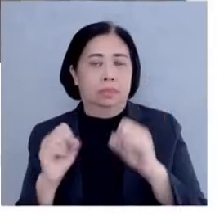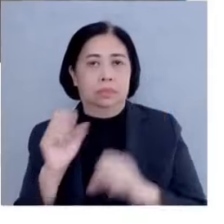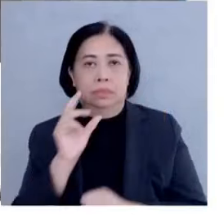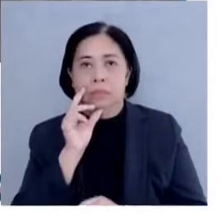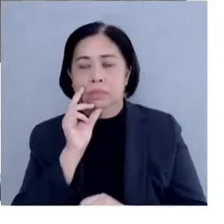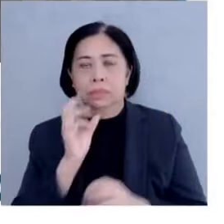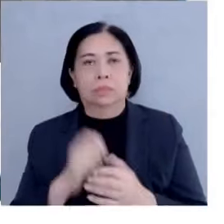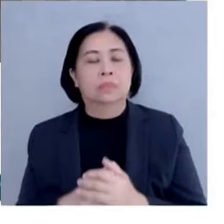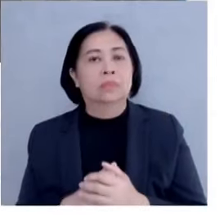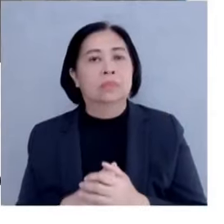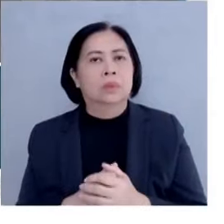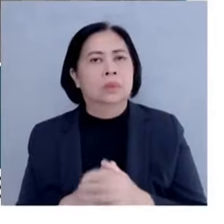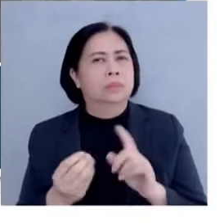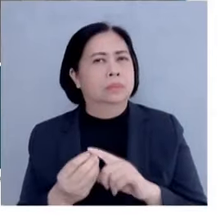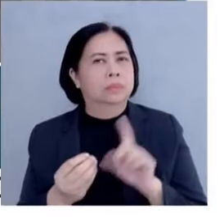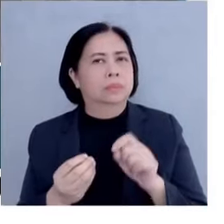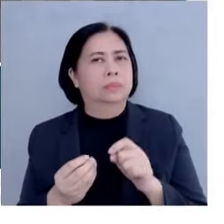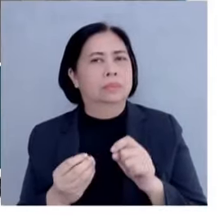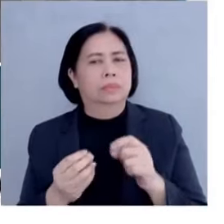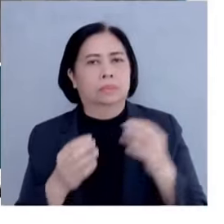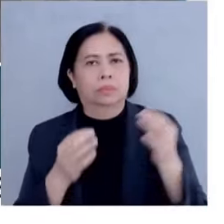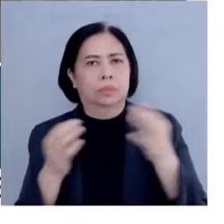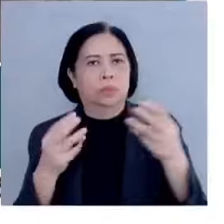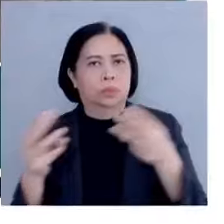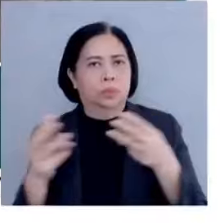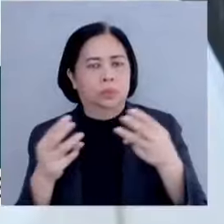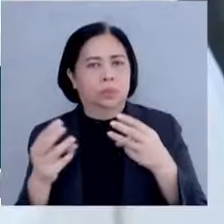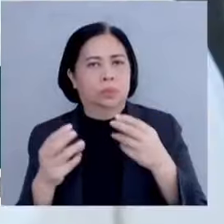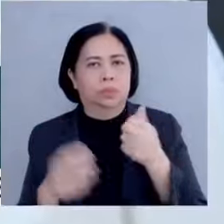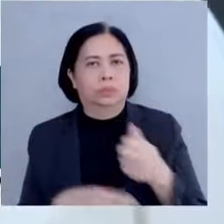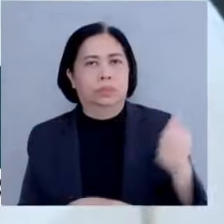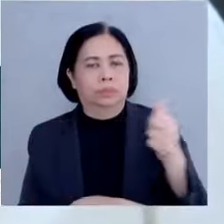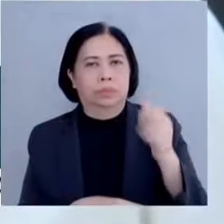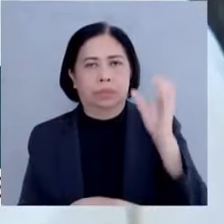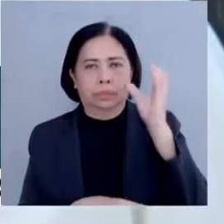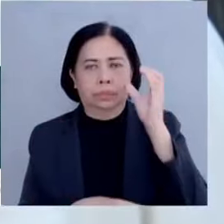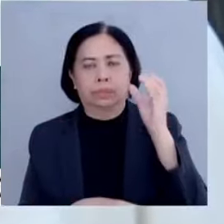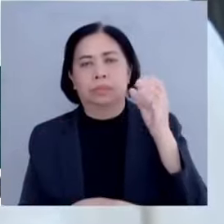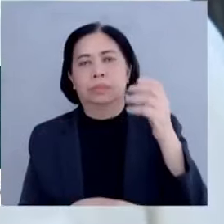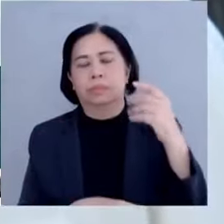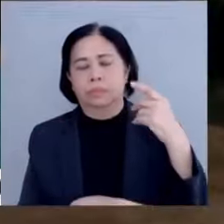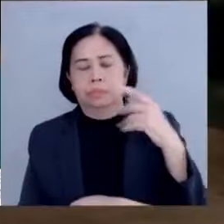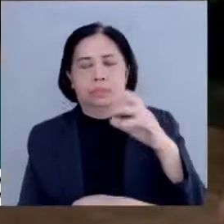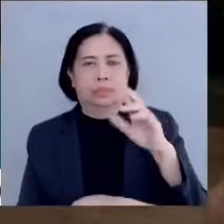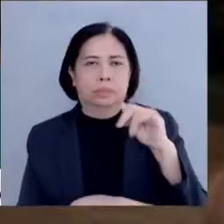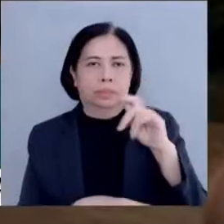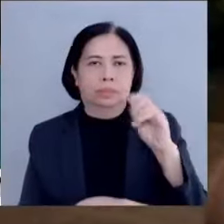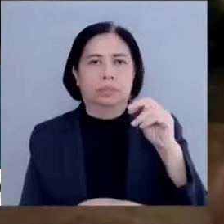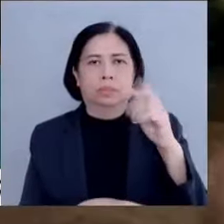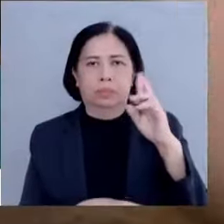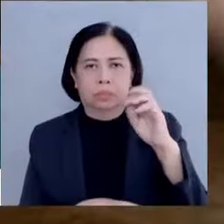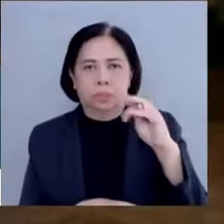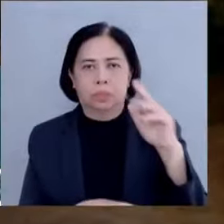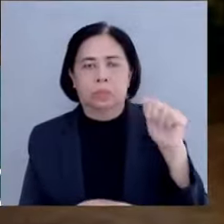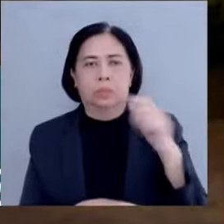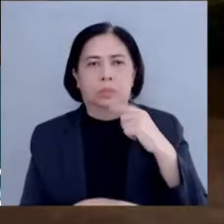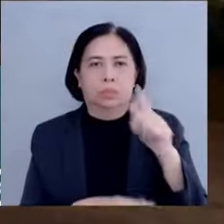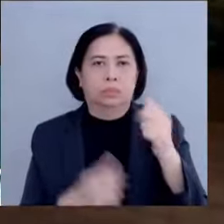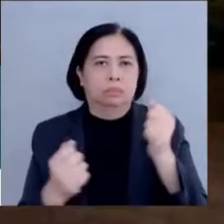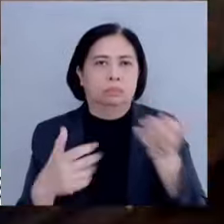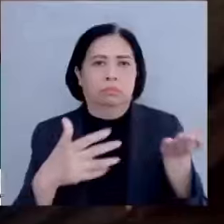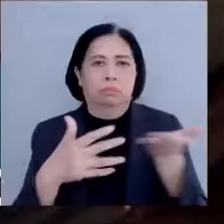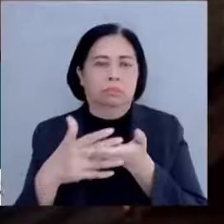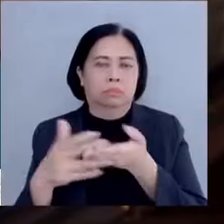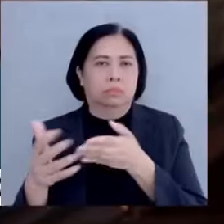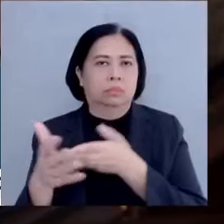Duterte over his bloody drug war. Secretary Crispin Remulla says this will ensure the potential charges against